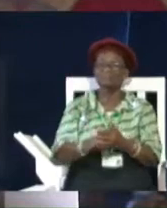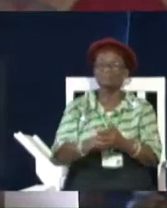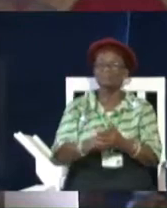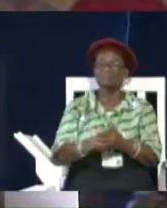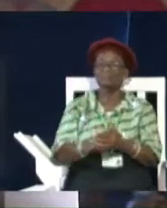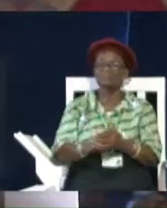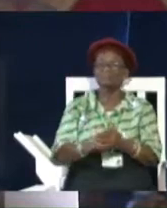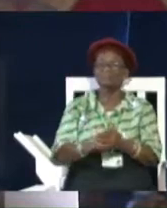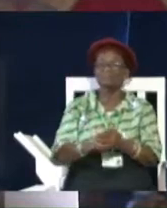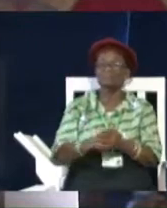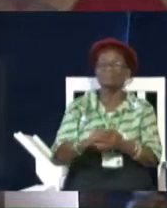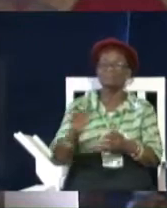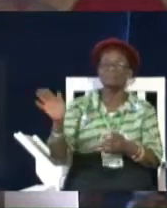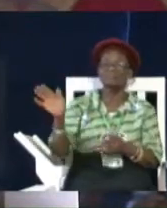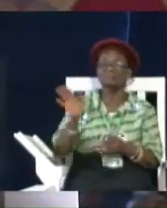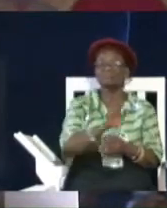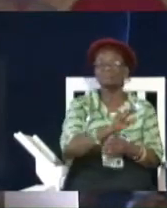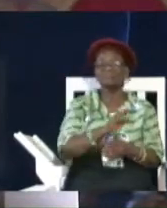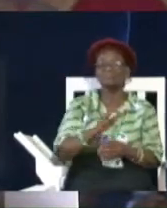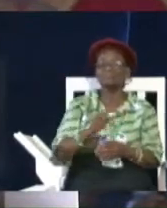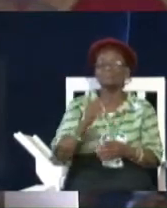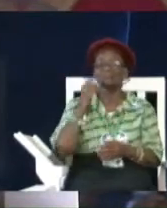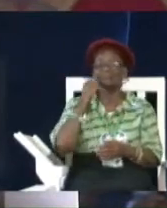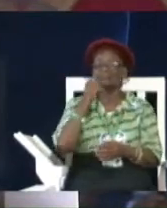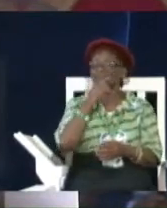your eyes can't see.